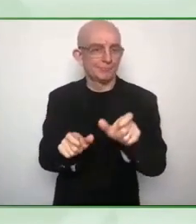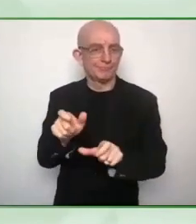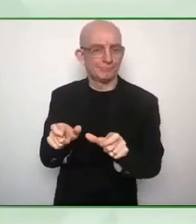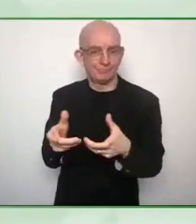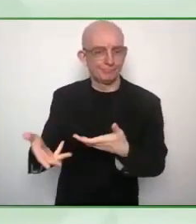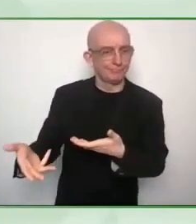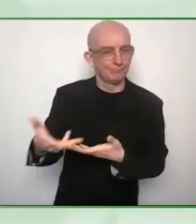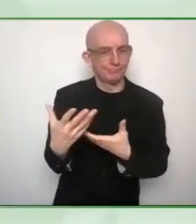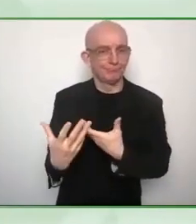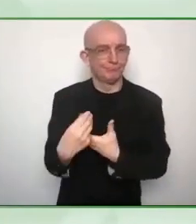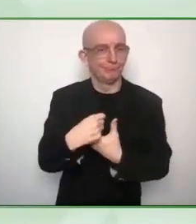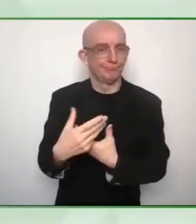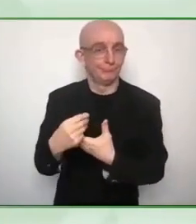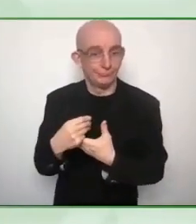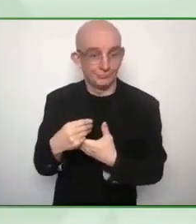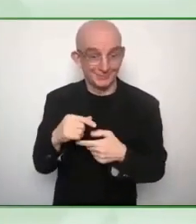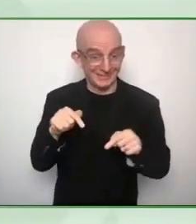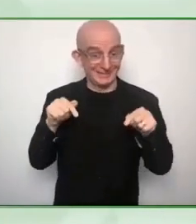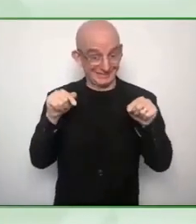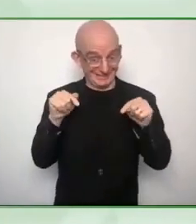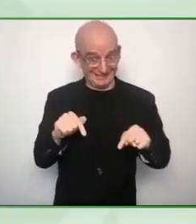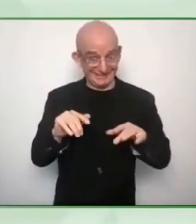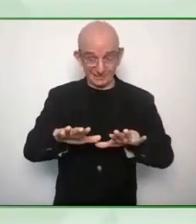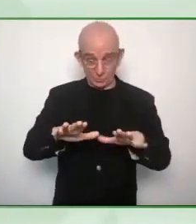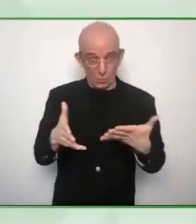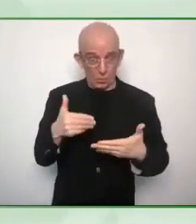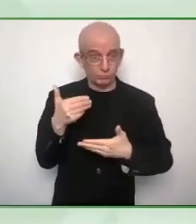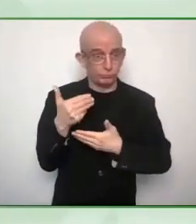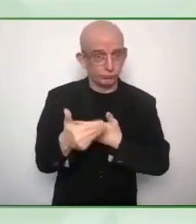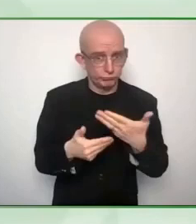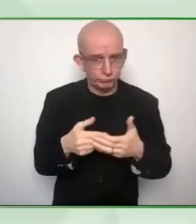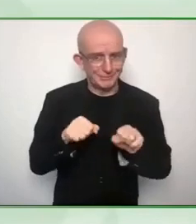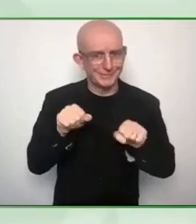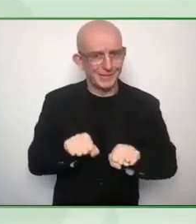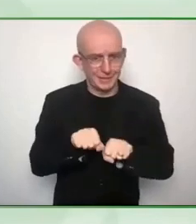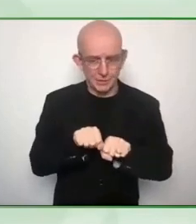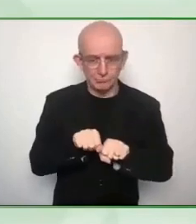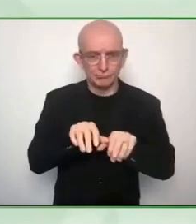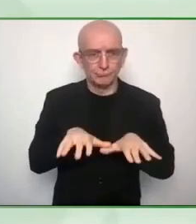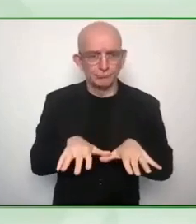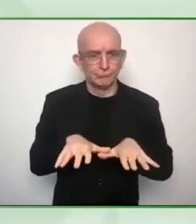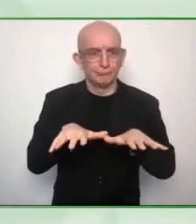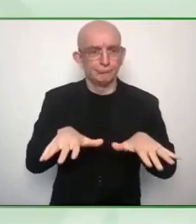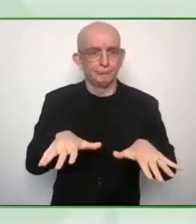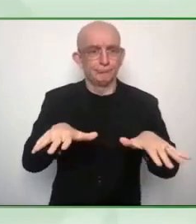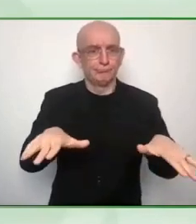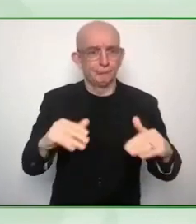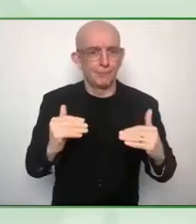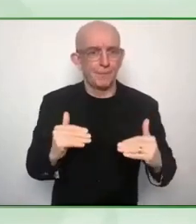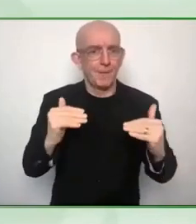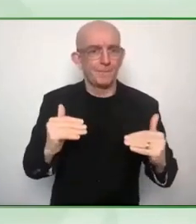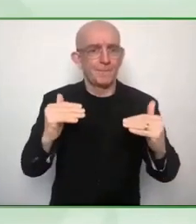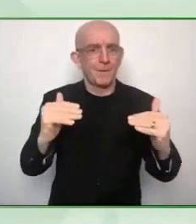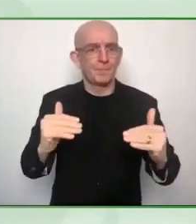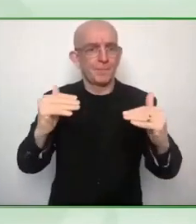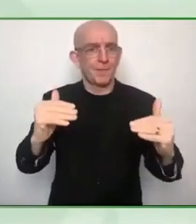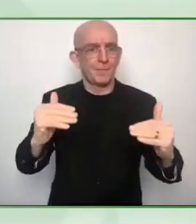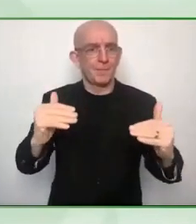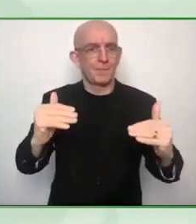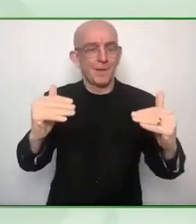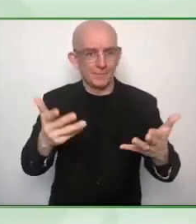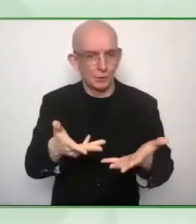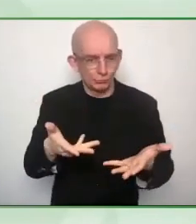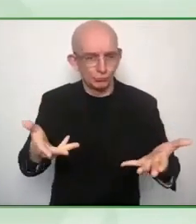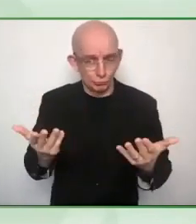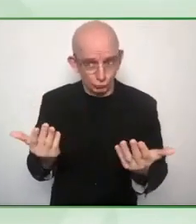So we're really looking forward to start working, for instance, with networks of or a group groups of states